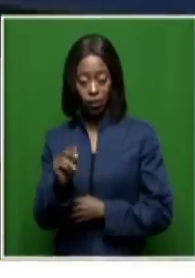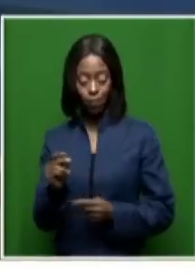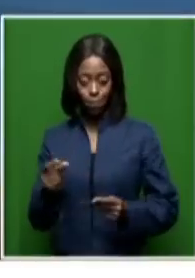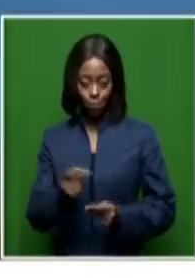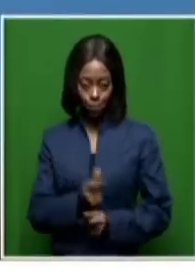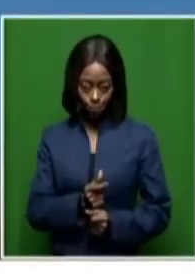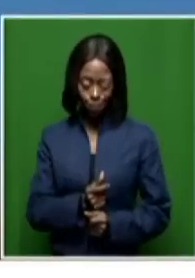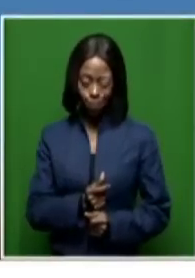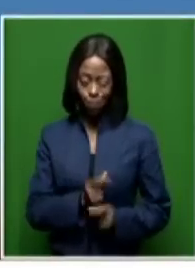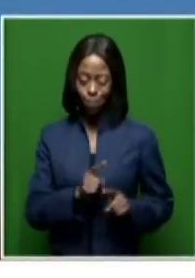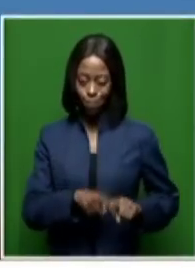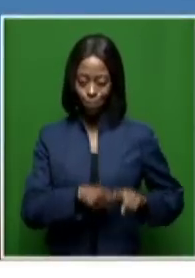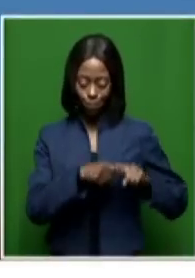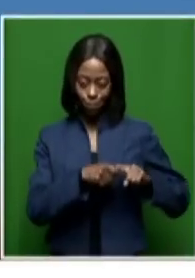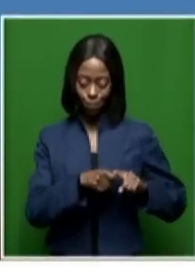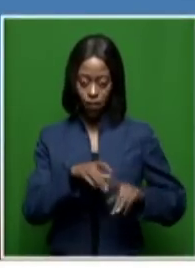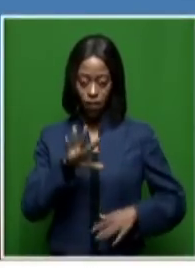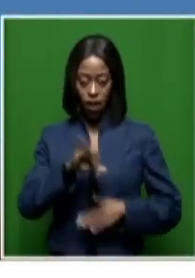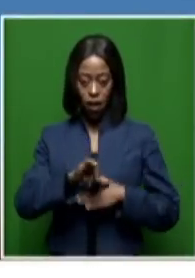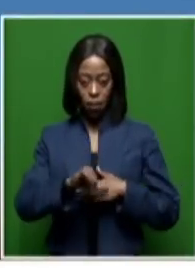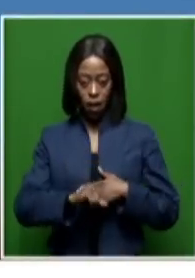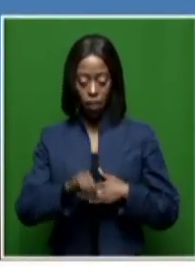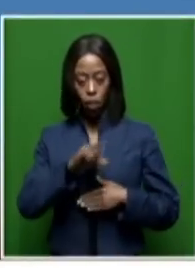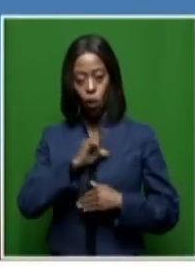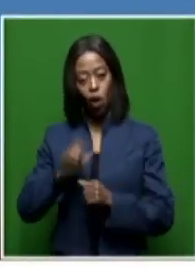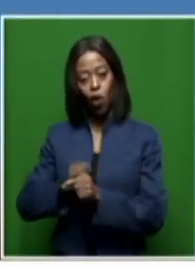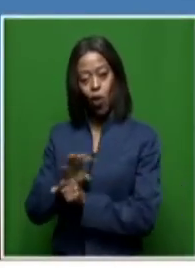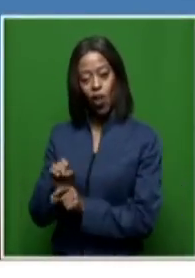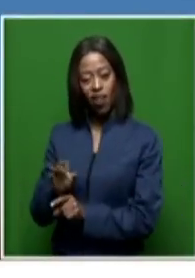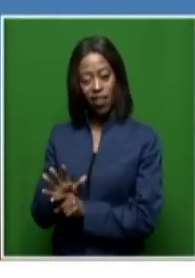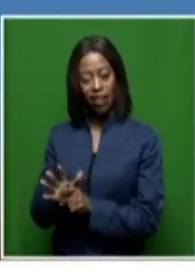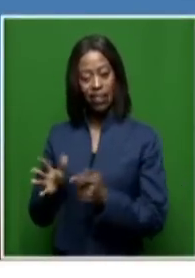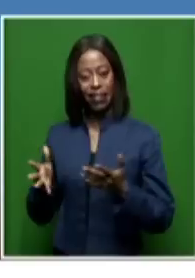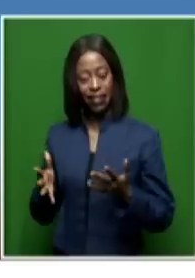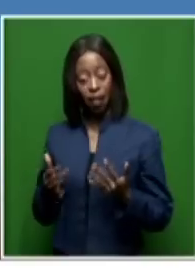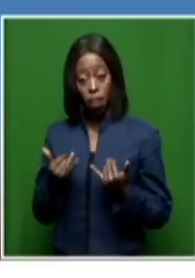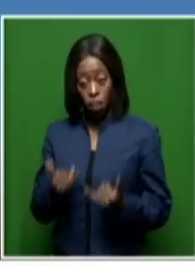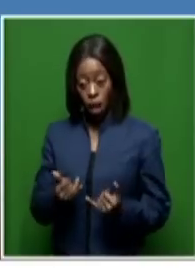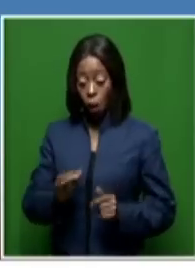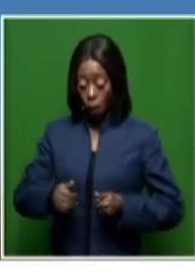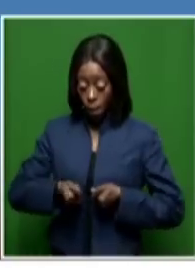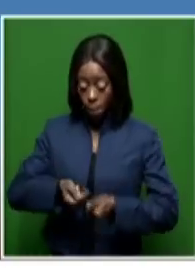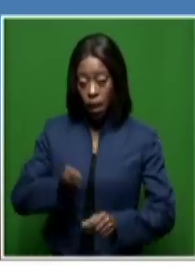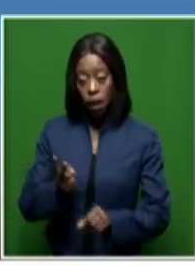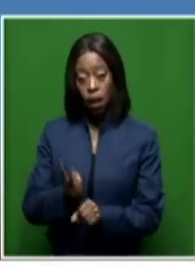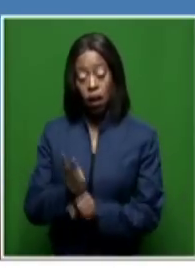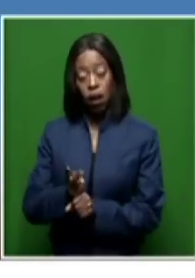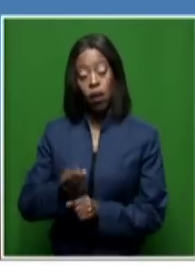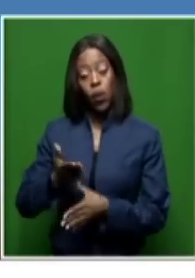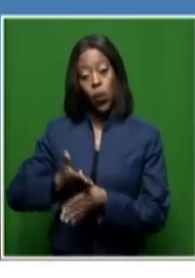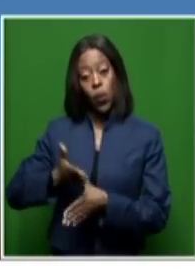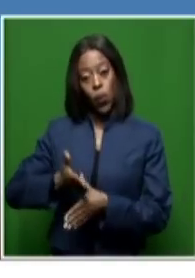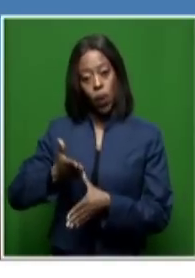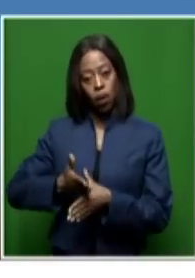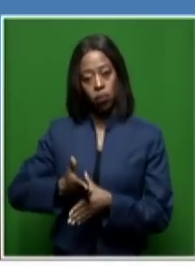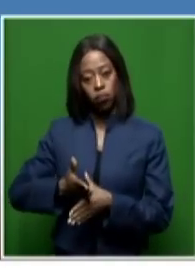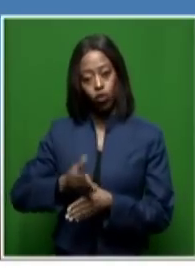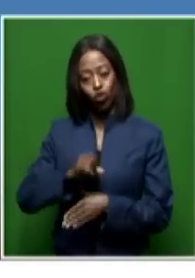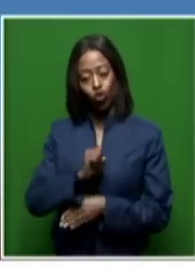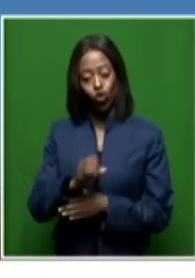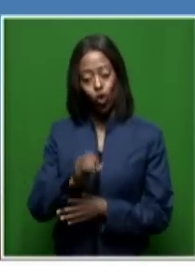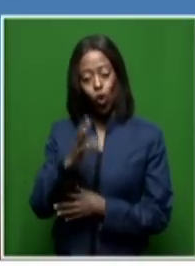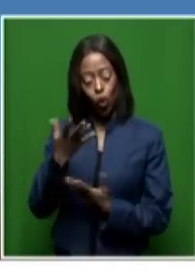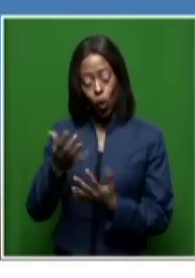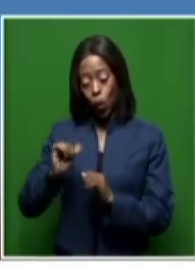We stopped for 5 months because of COVID-19. We're back on track. Our projection, not even our projection,